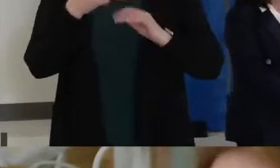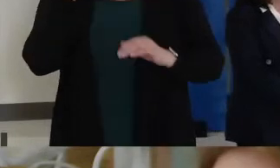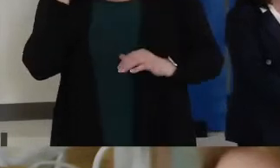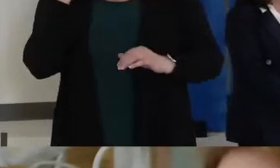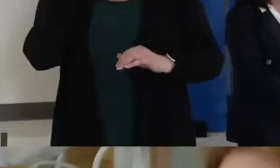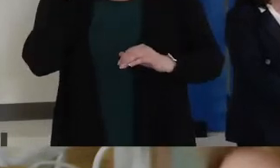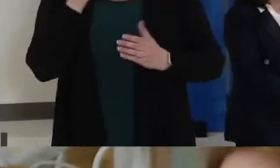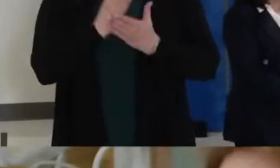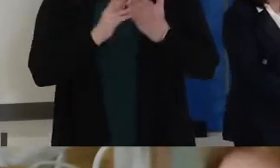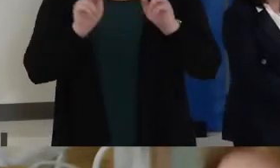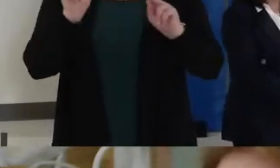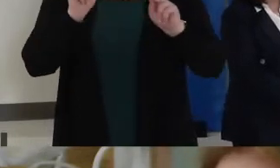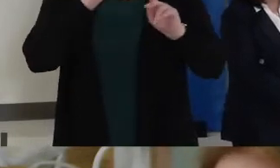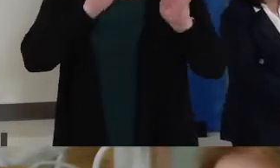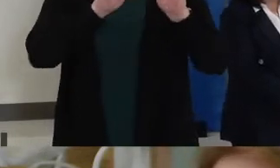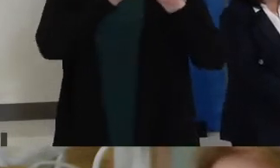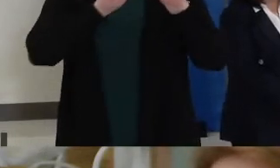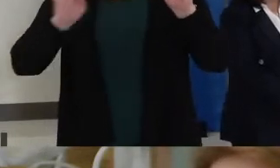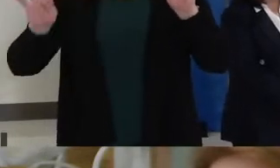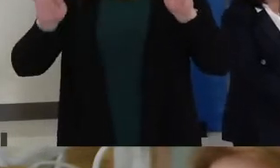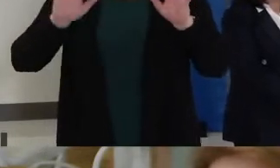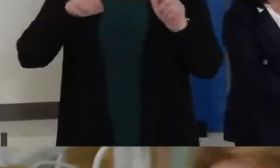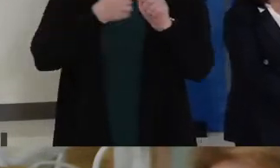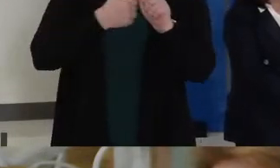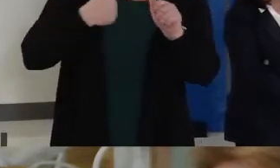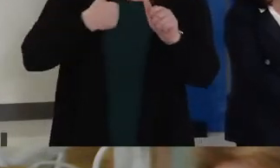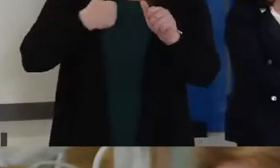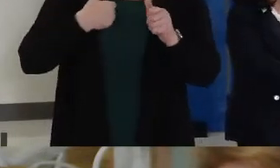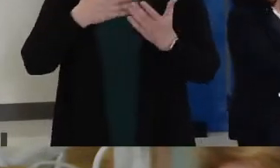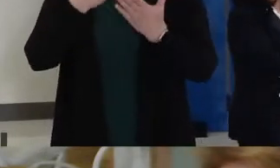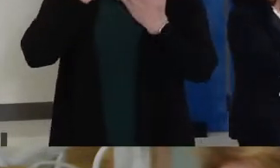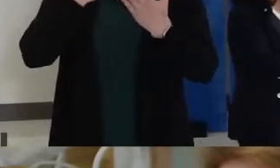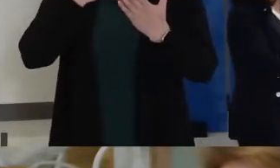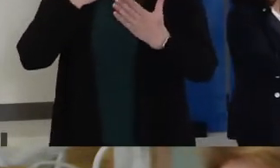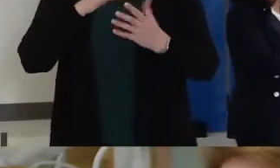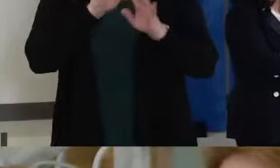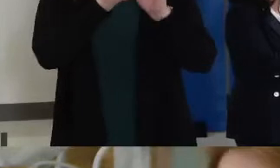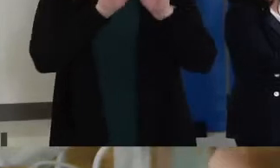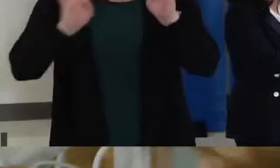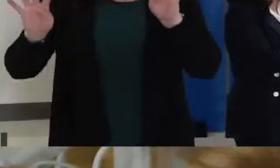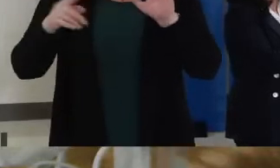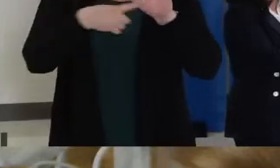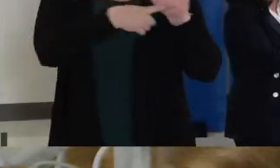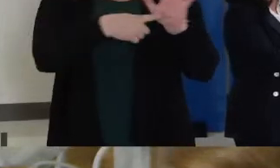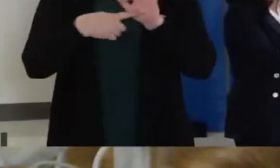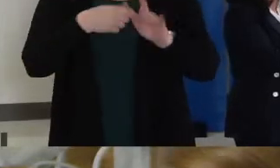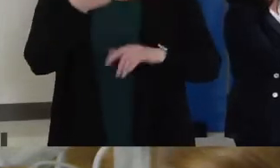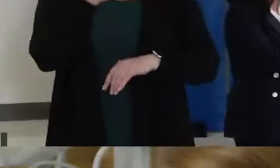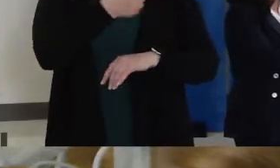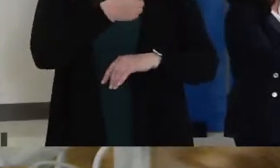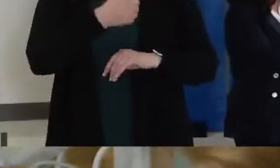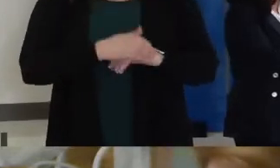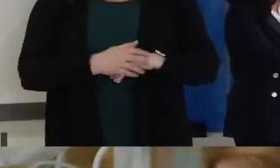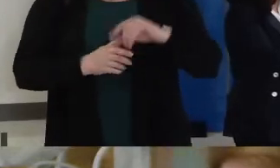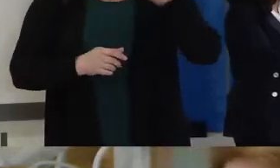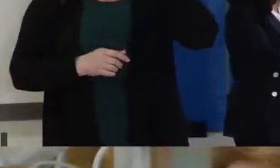me. And thank you. I'm glad they came out and did and expressed themselves today.